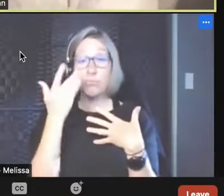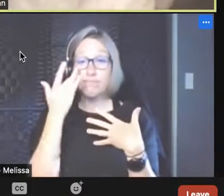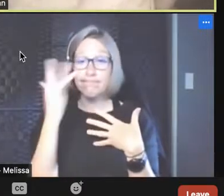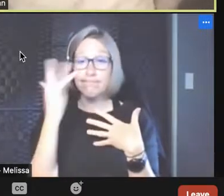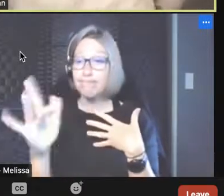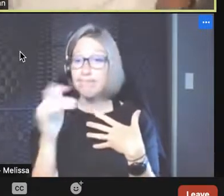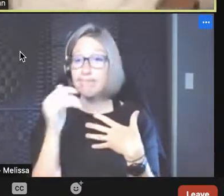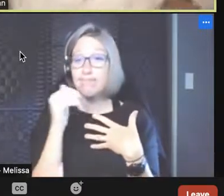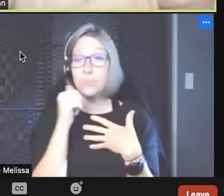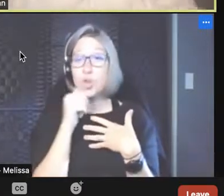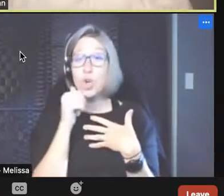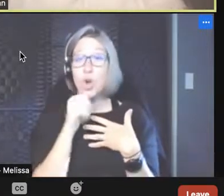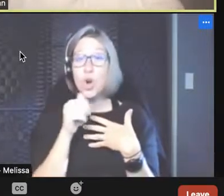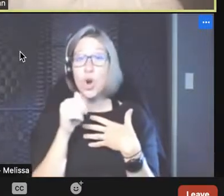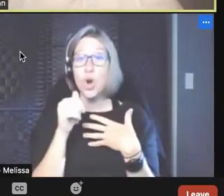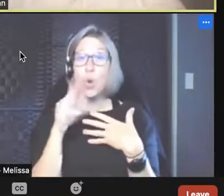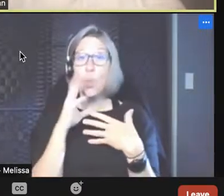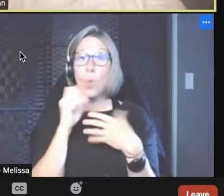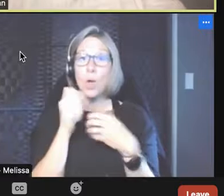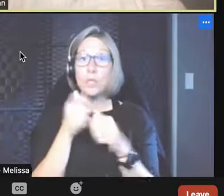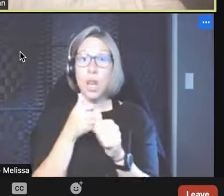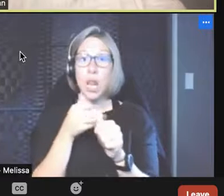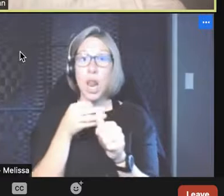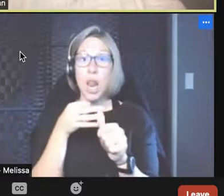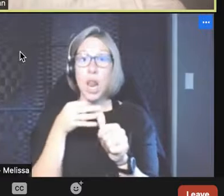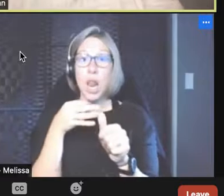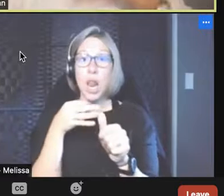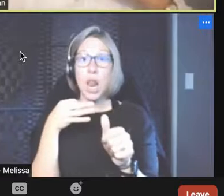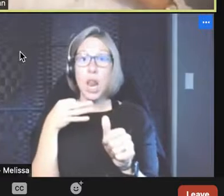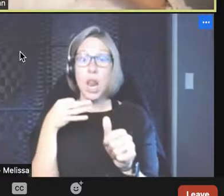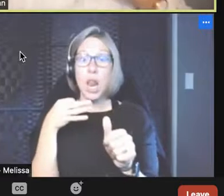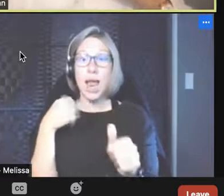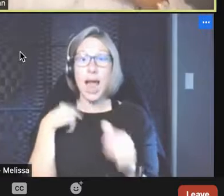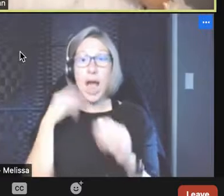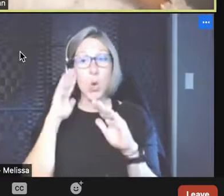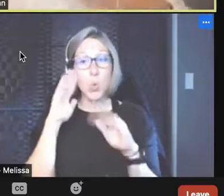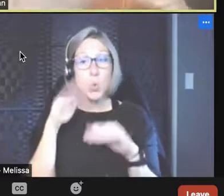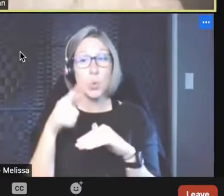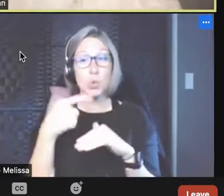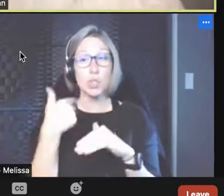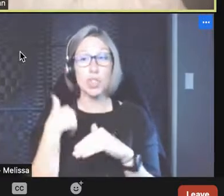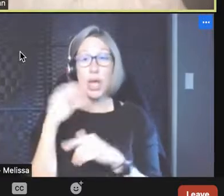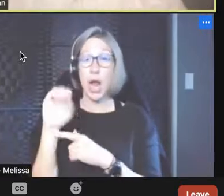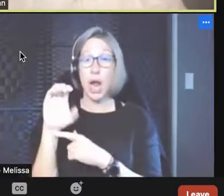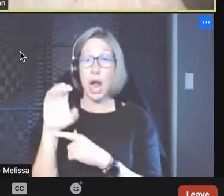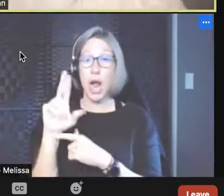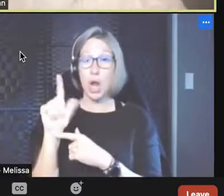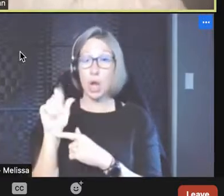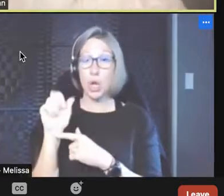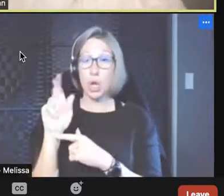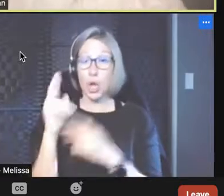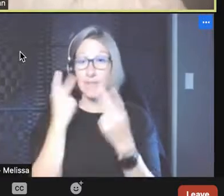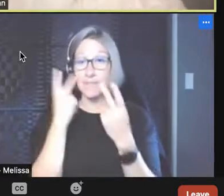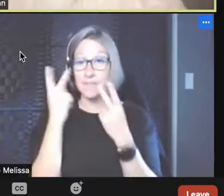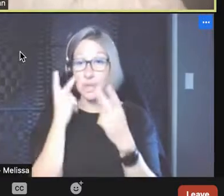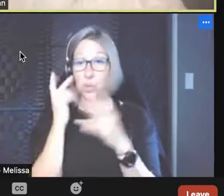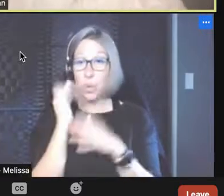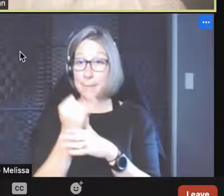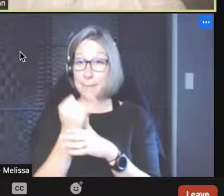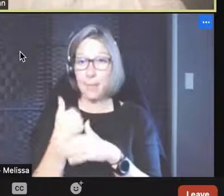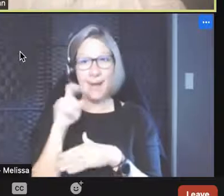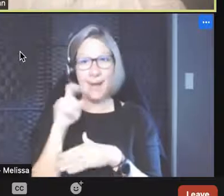was starting to fall further and further behind. And I knew she had an ocular visual impairment, that I had to do something. And I